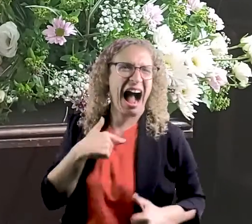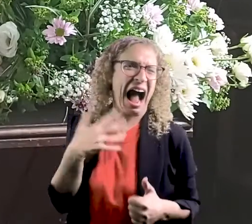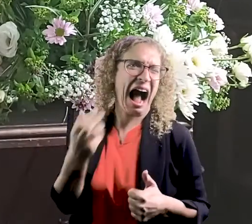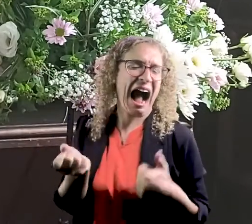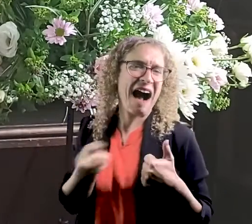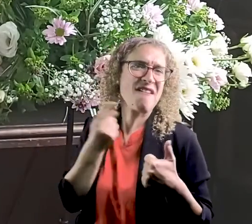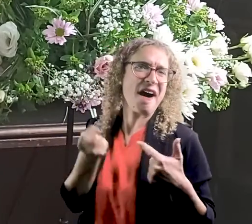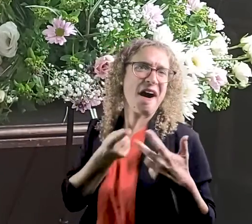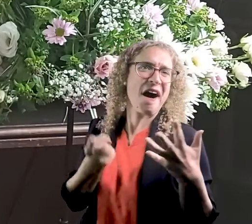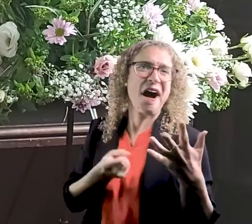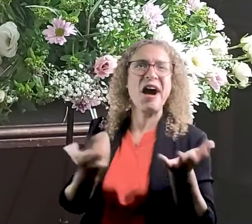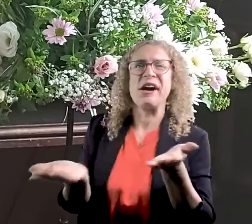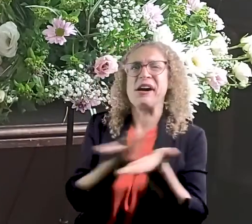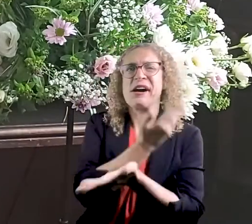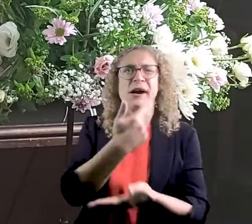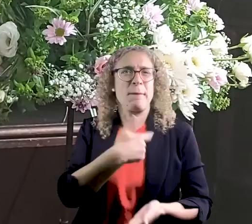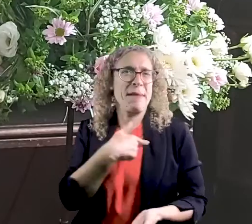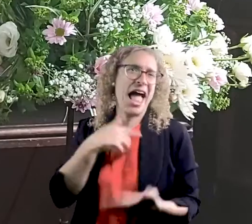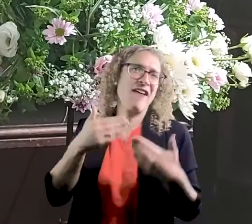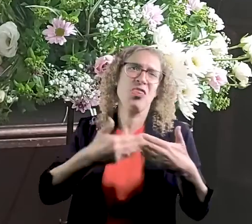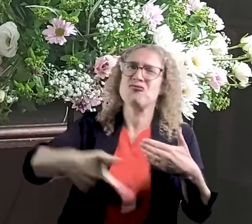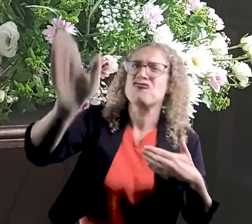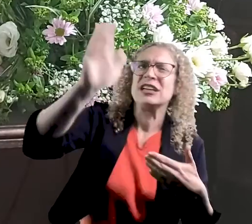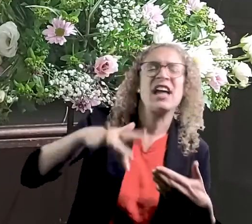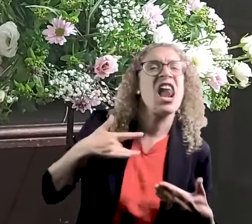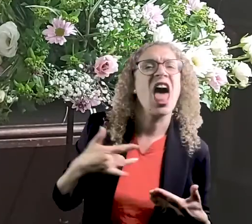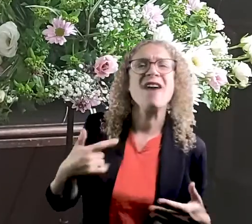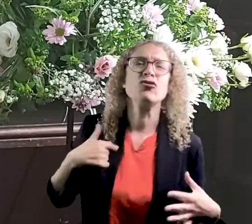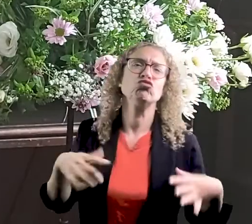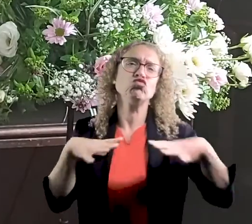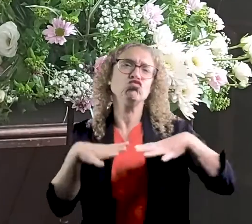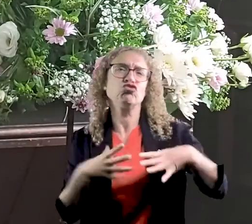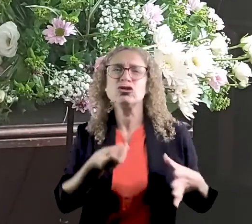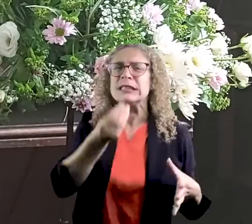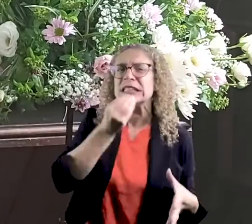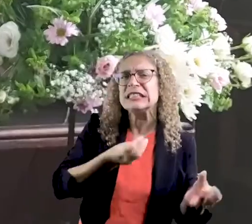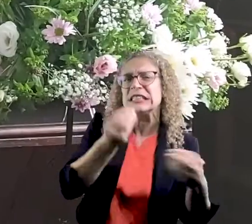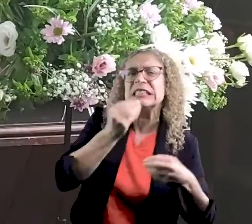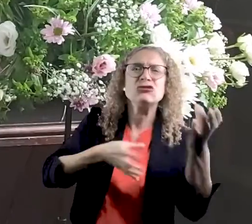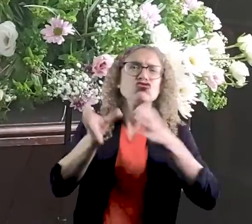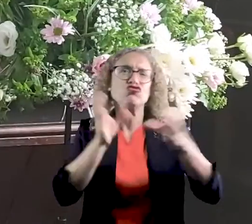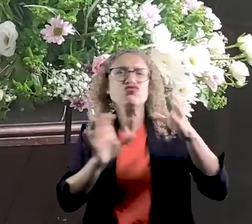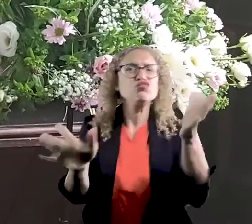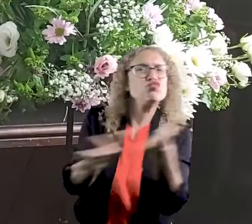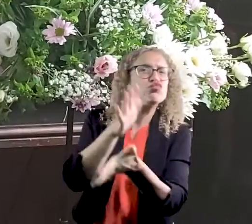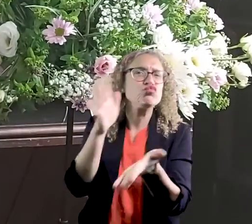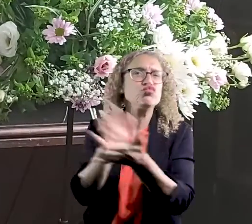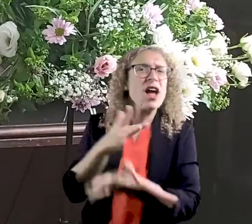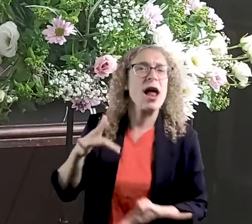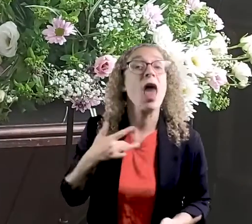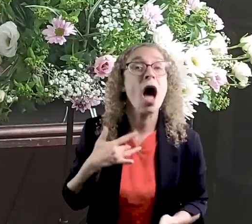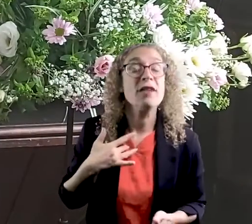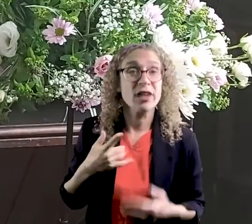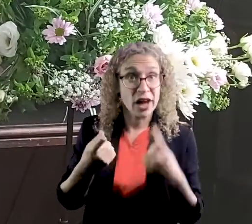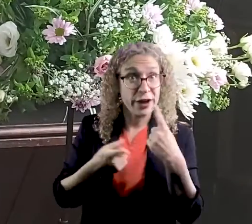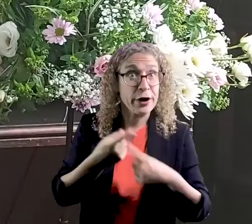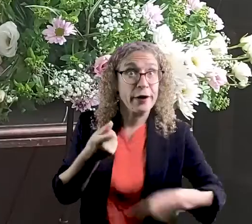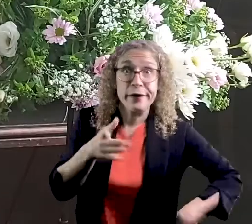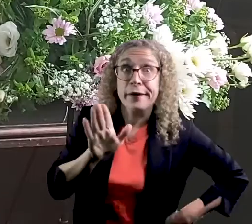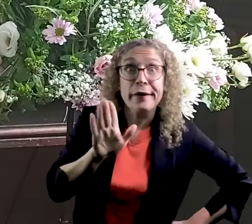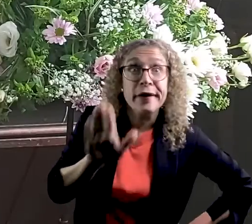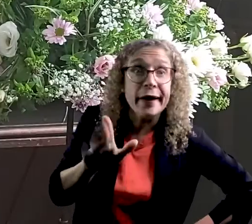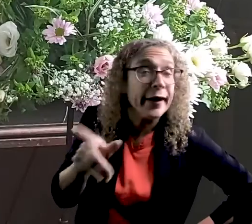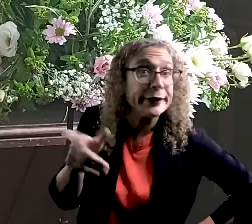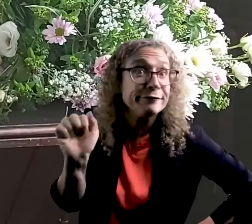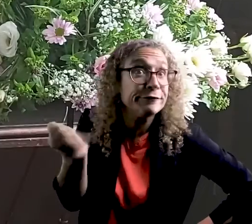the things you need for many years. Take life easy. Eat, drink, and enjoy yourself.' But God said to him,